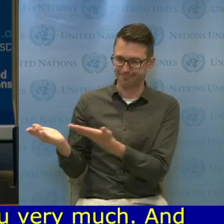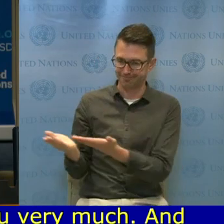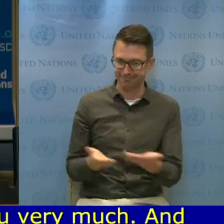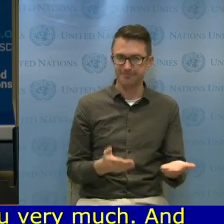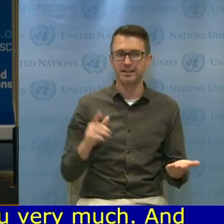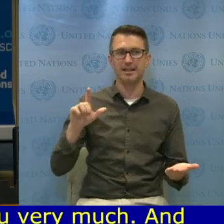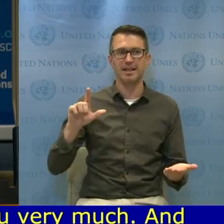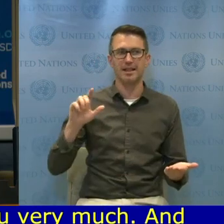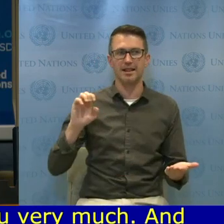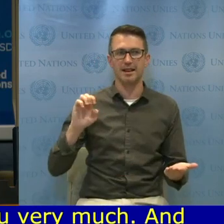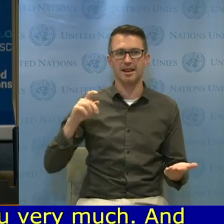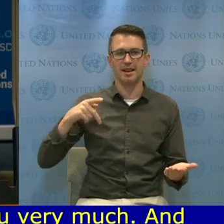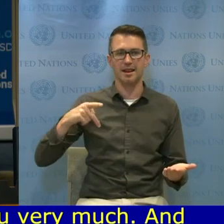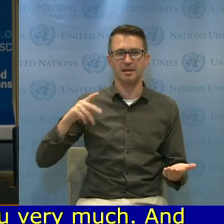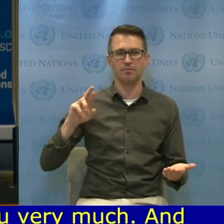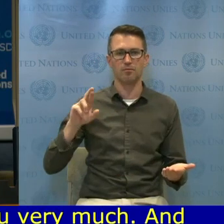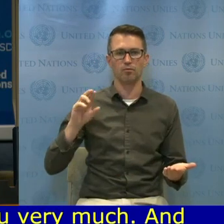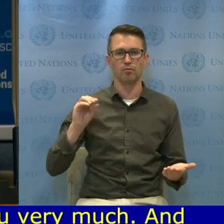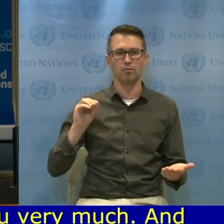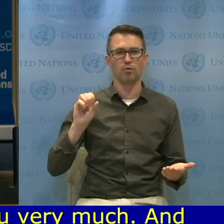State Myanmar.